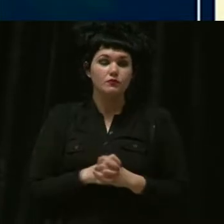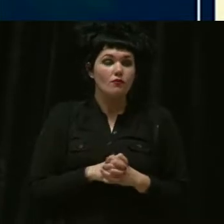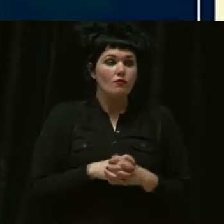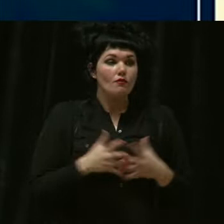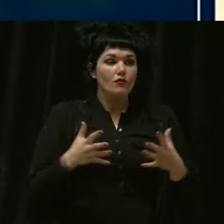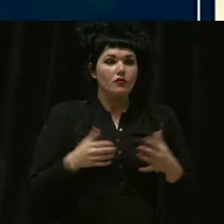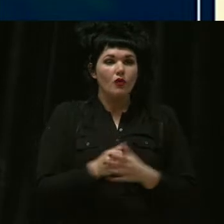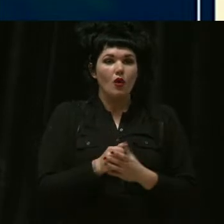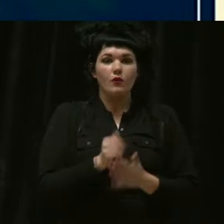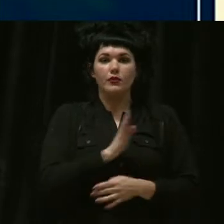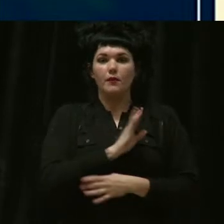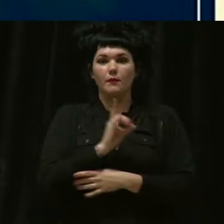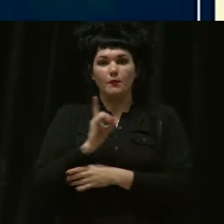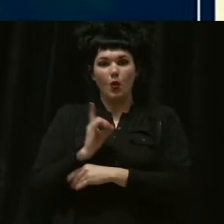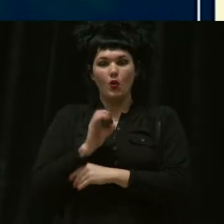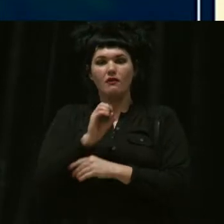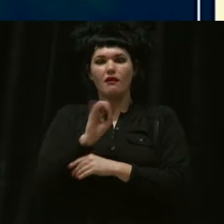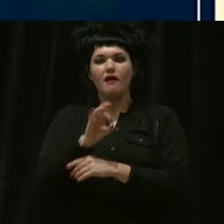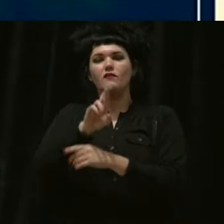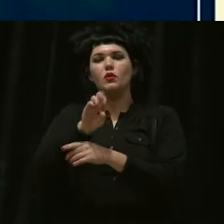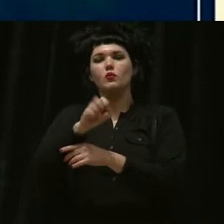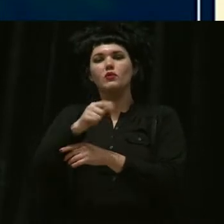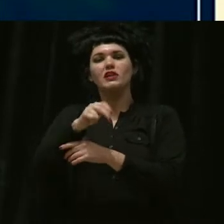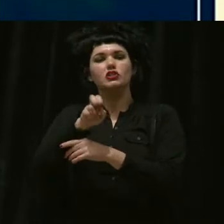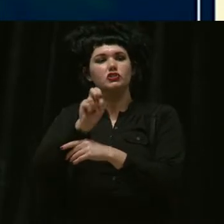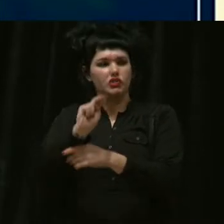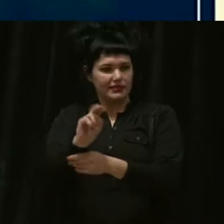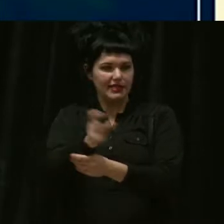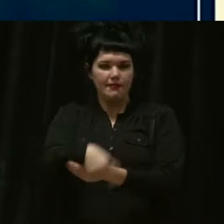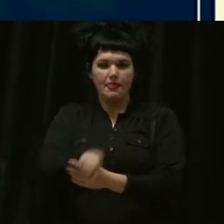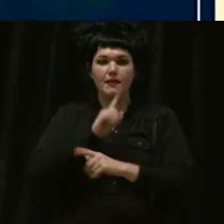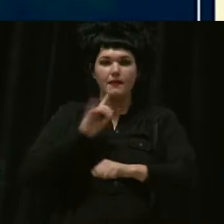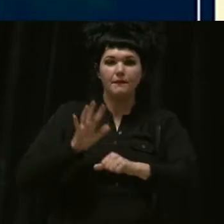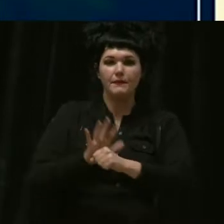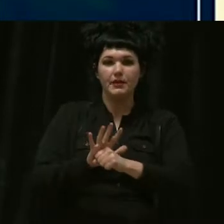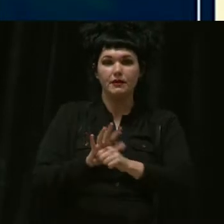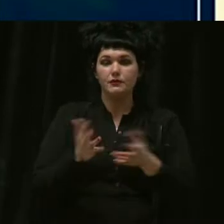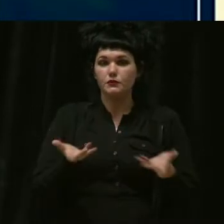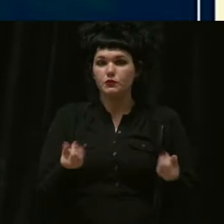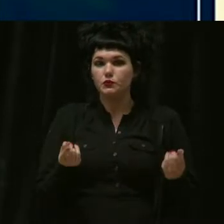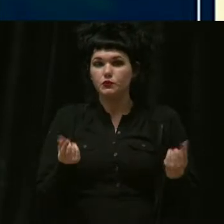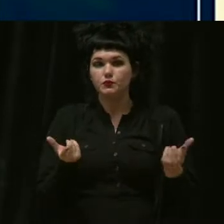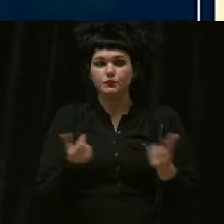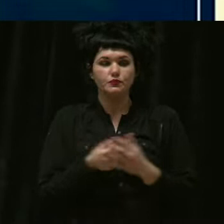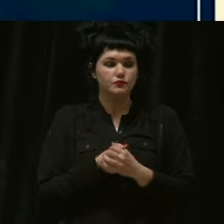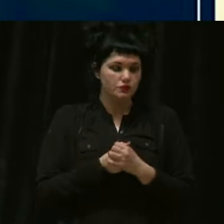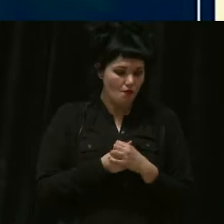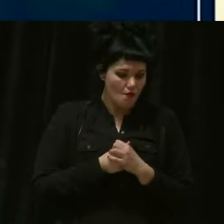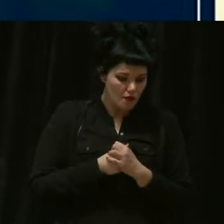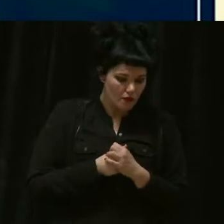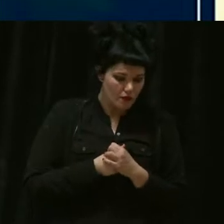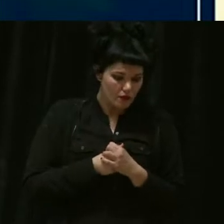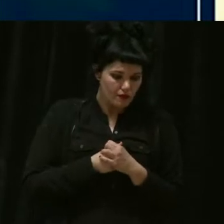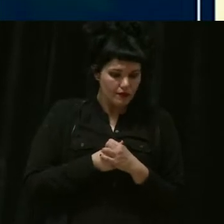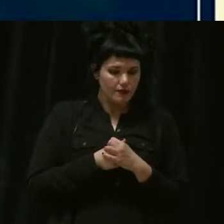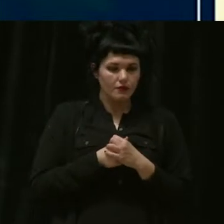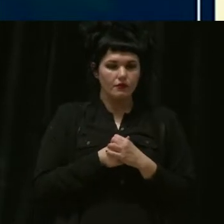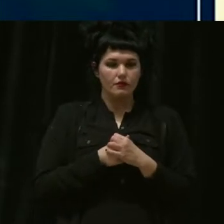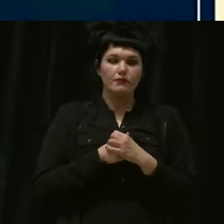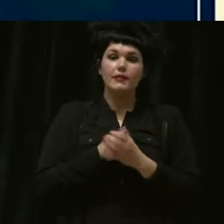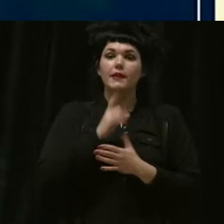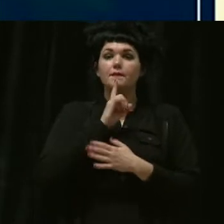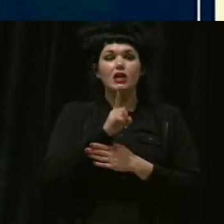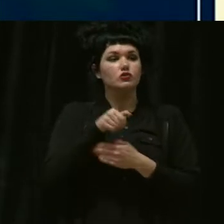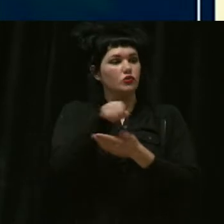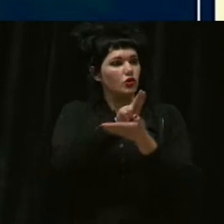So the Board of Regents have made a commitment to making sure that the university is